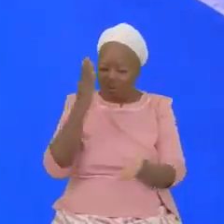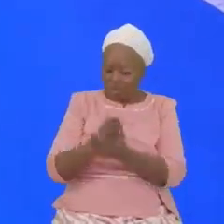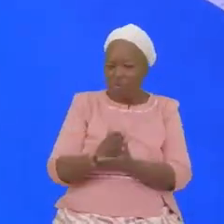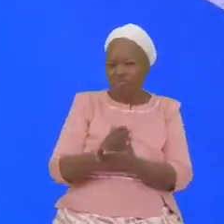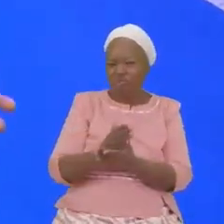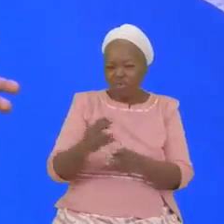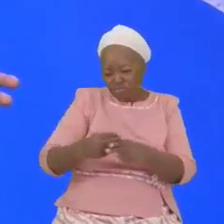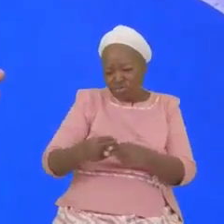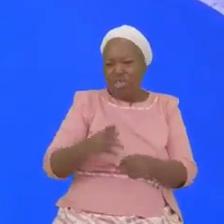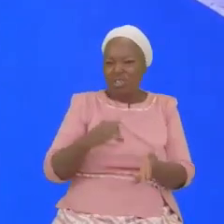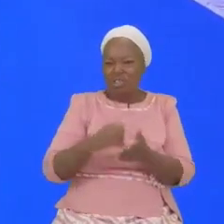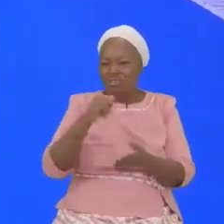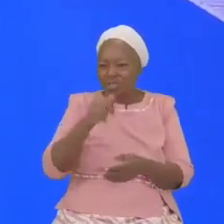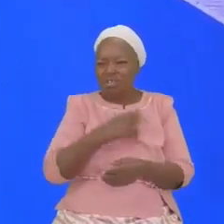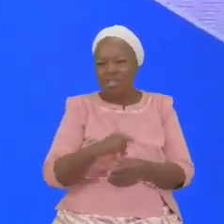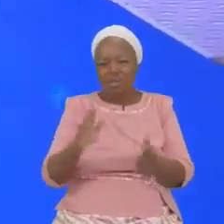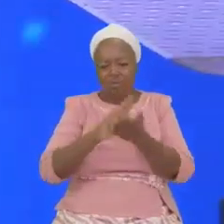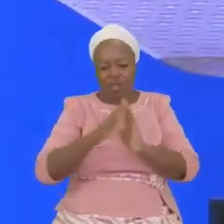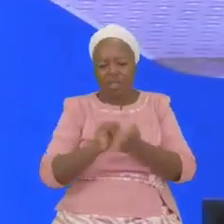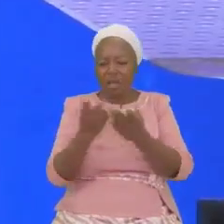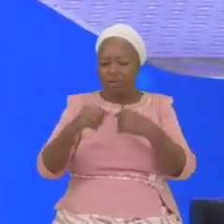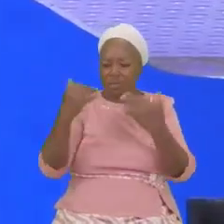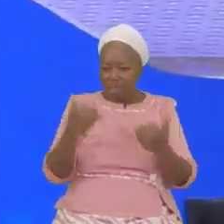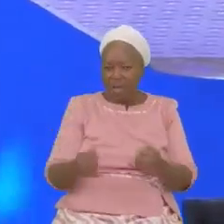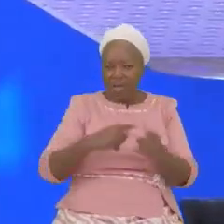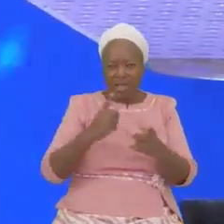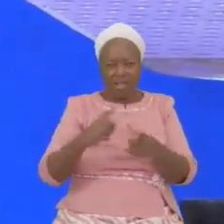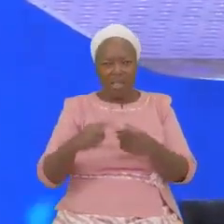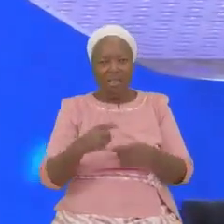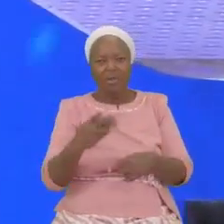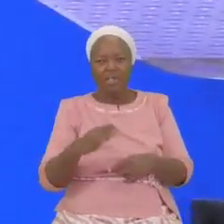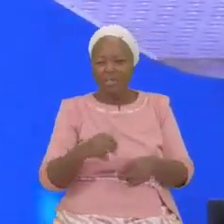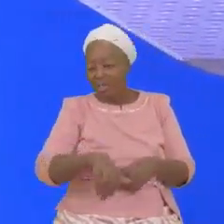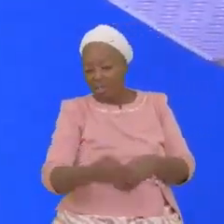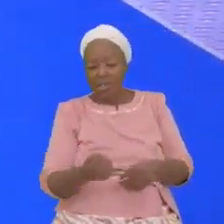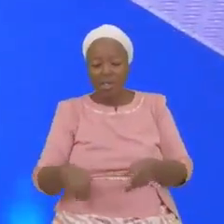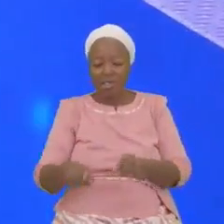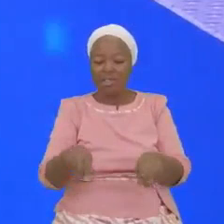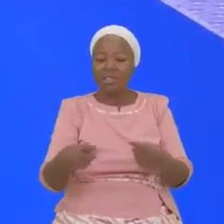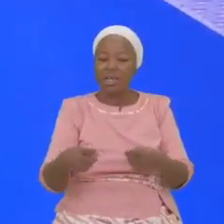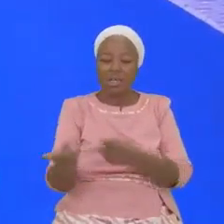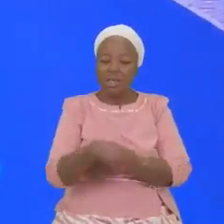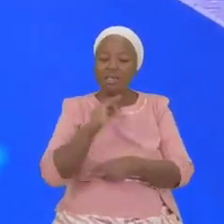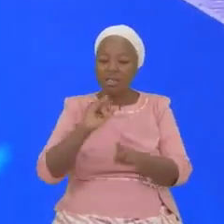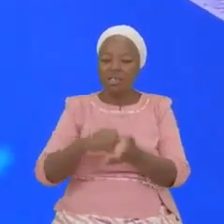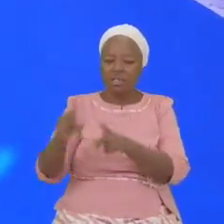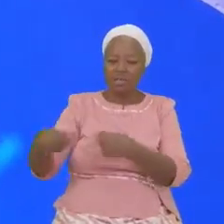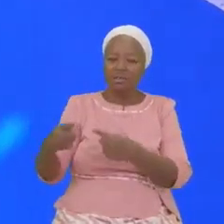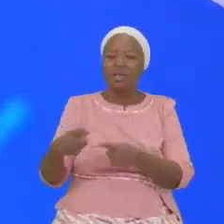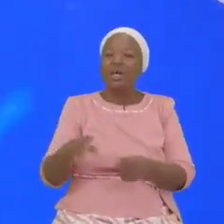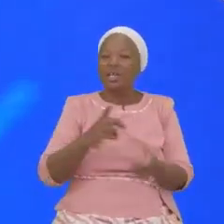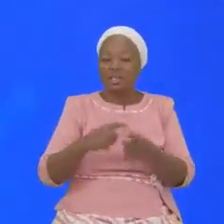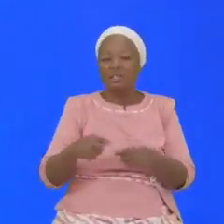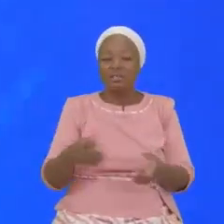terminated. It's not a peace that comes now and then by the other day it's gone. Today on the mountain, the other